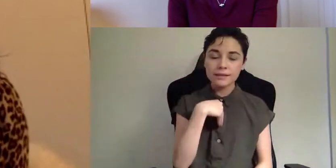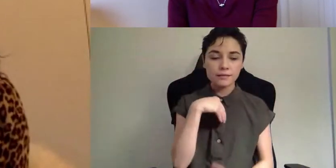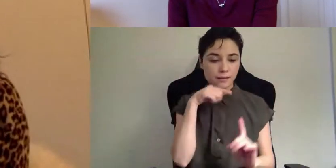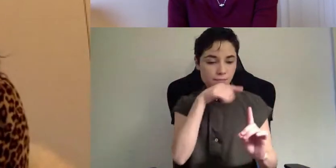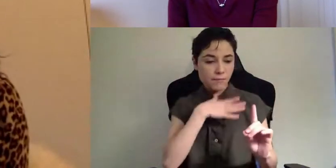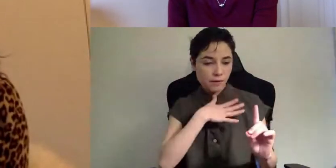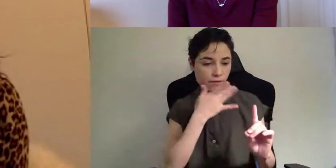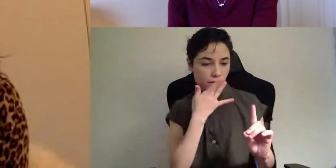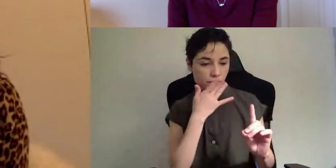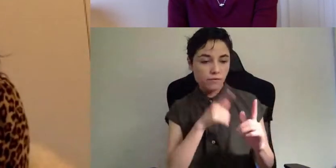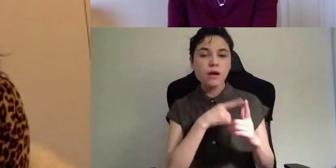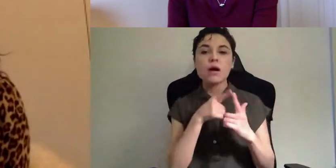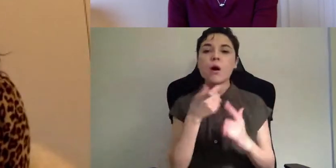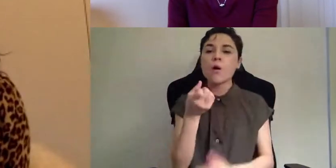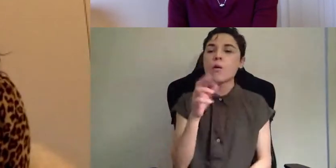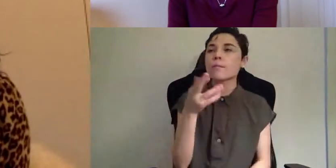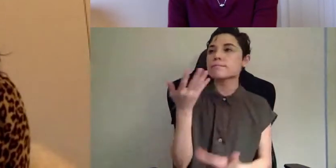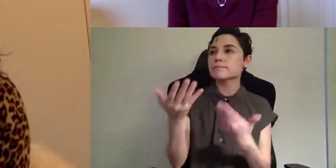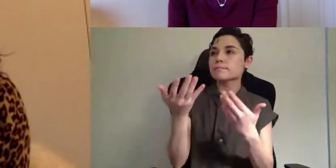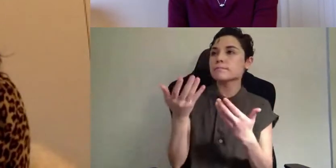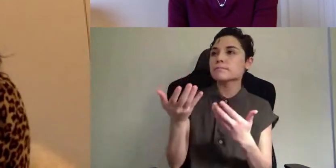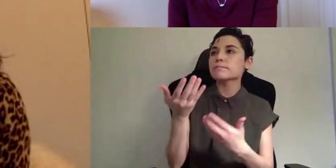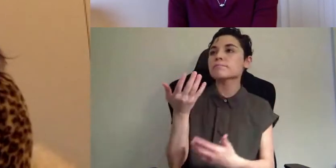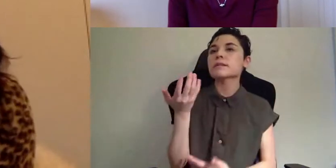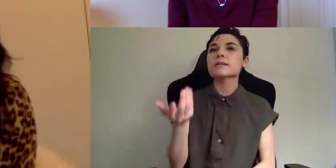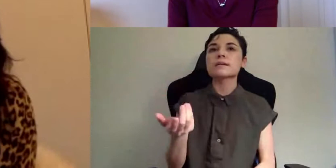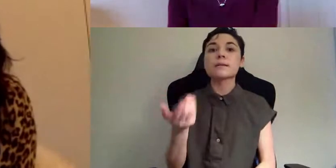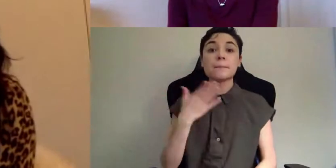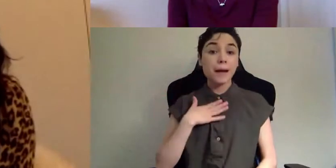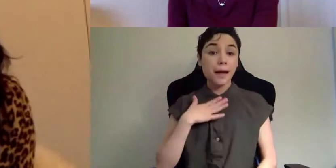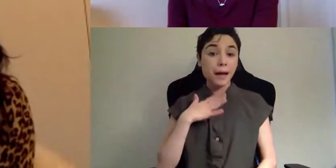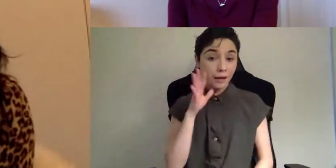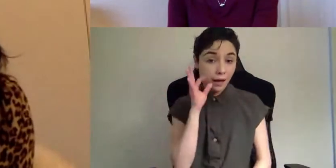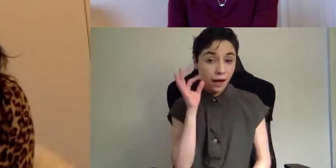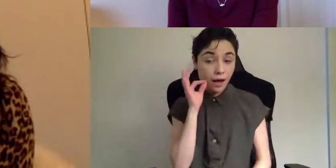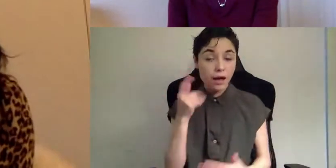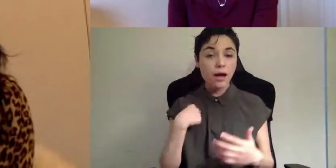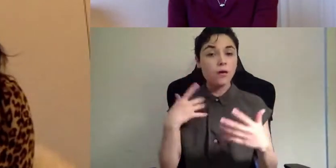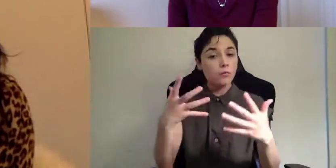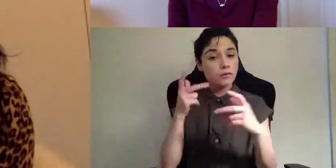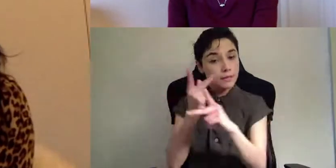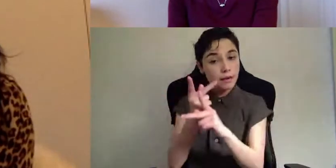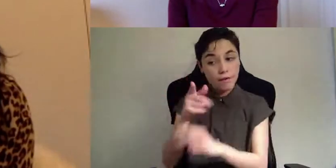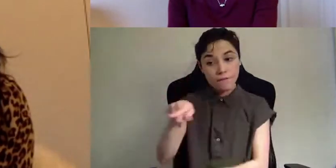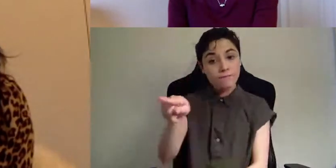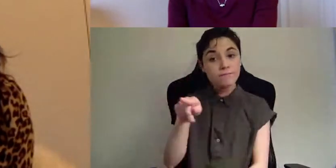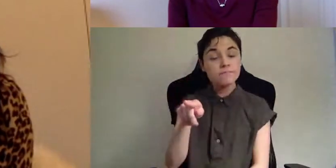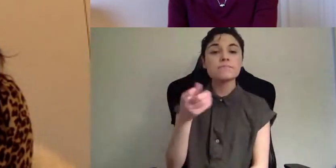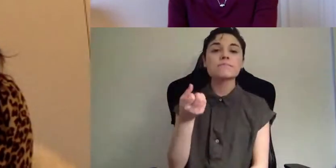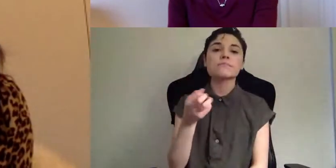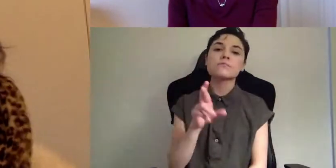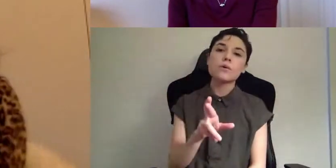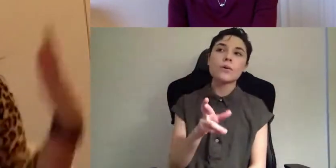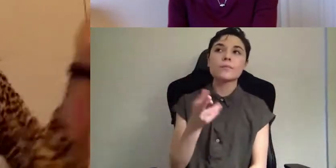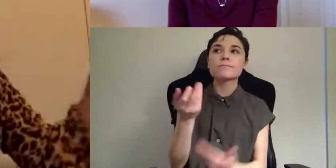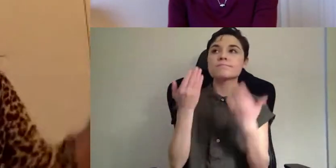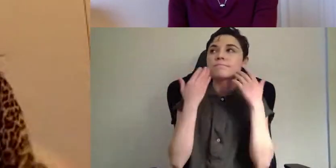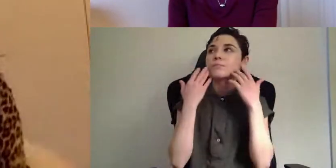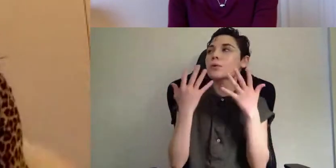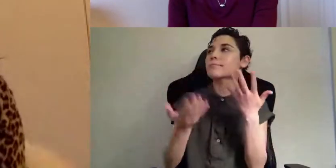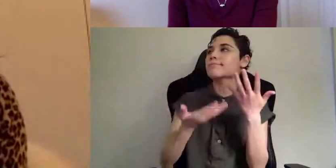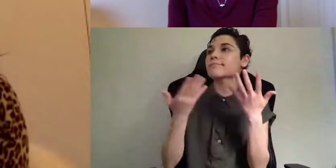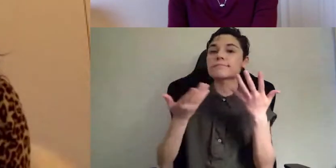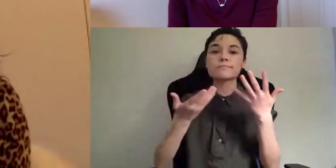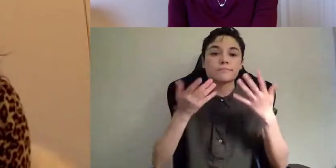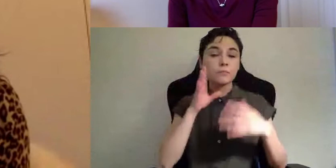or hey, it's not going to be rainy on Sunday. So I don't know if that's true actually in Seattle, but I'll just